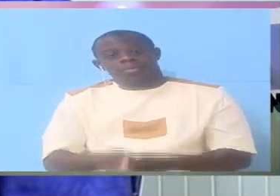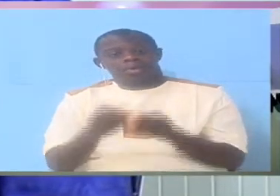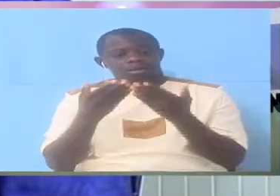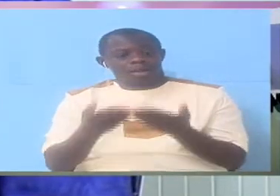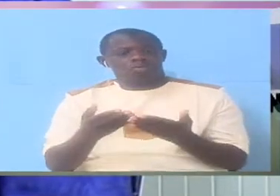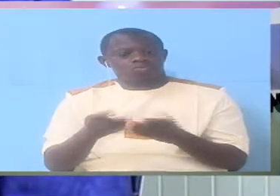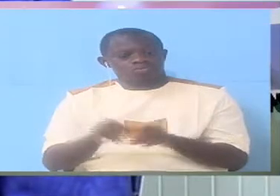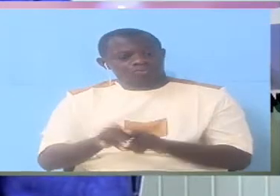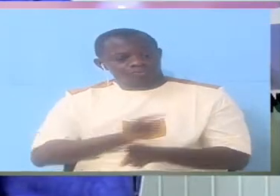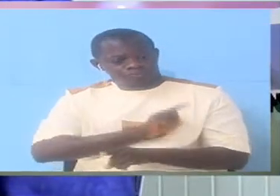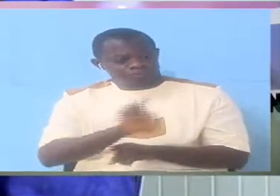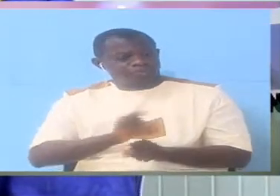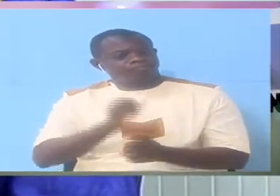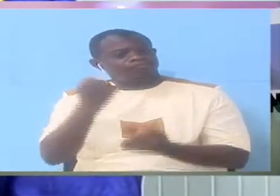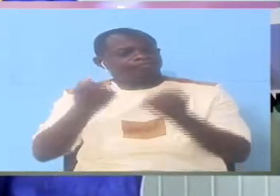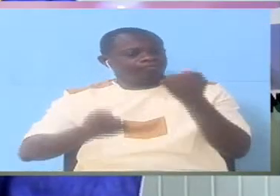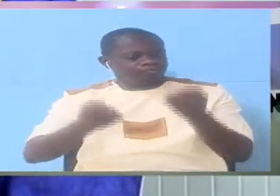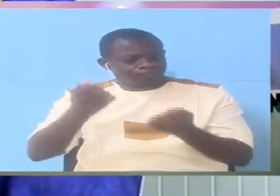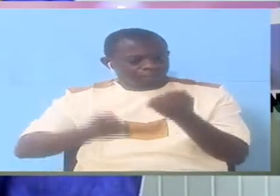When we arrived,